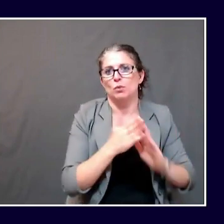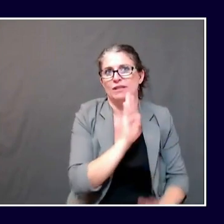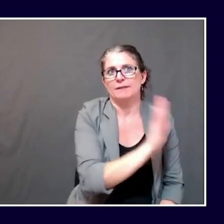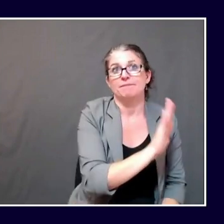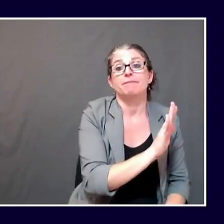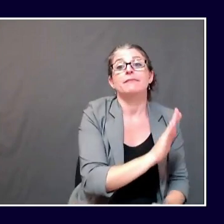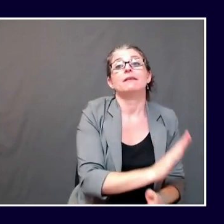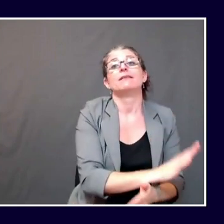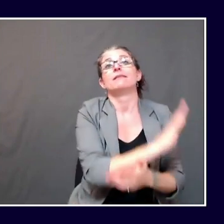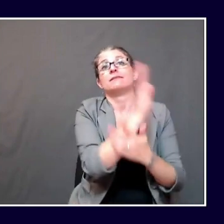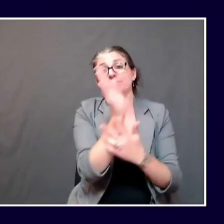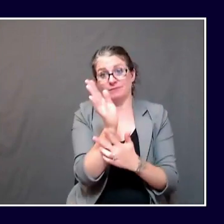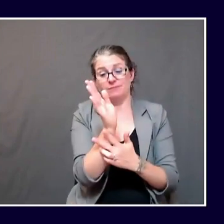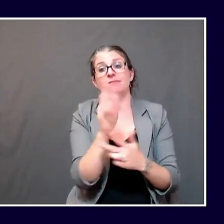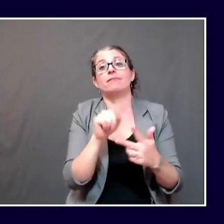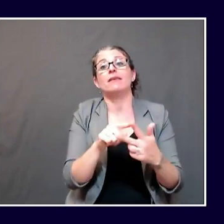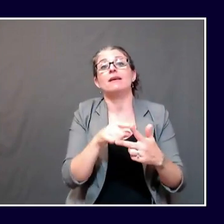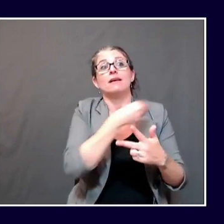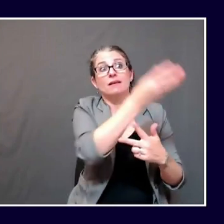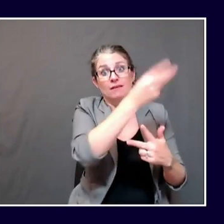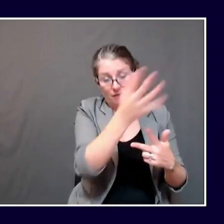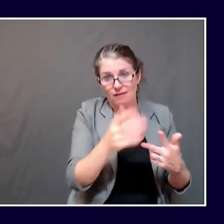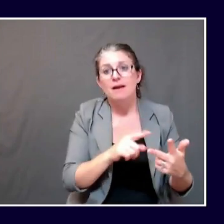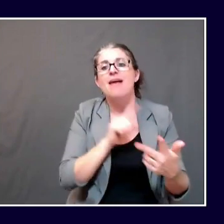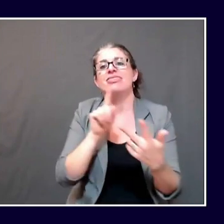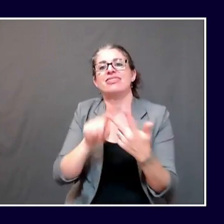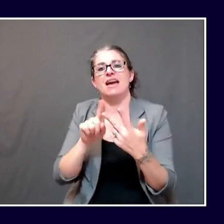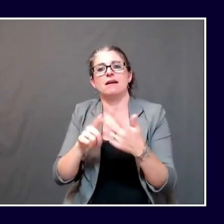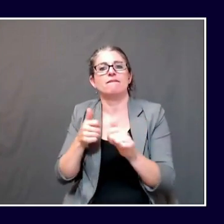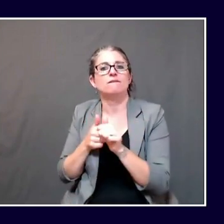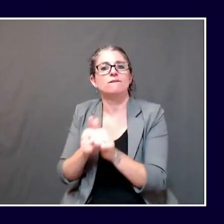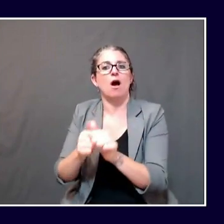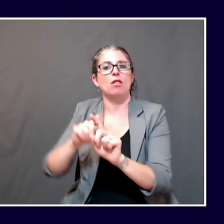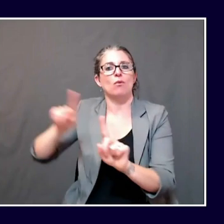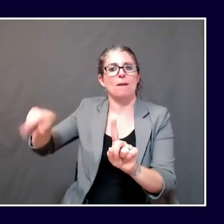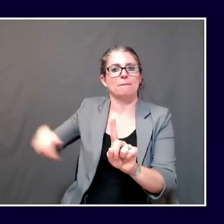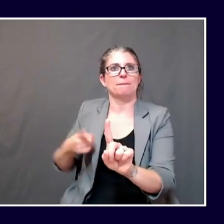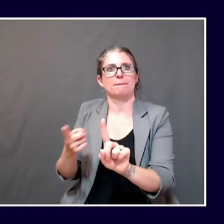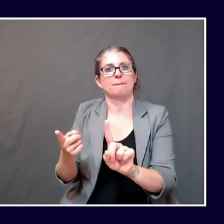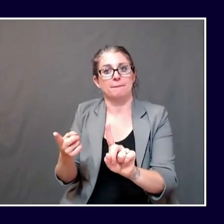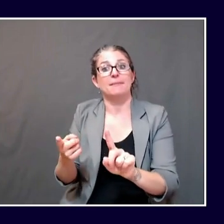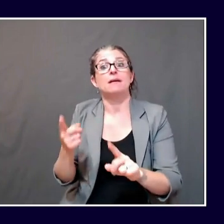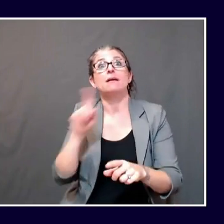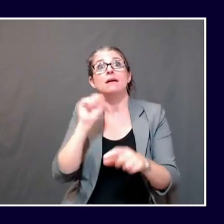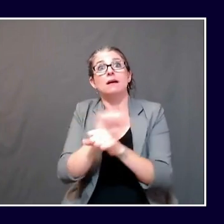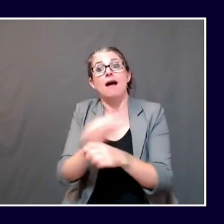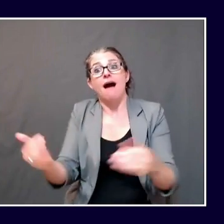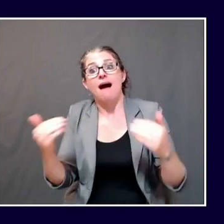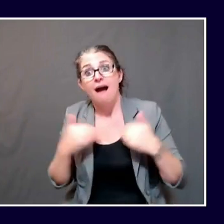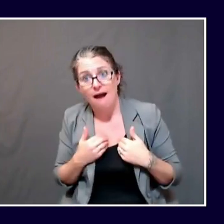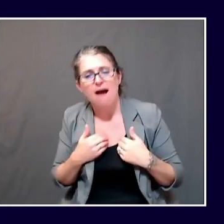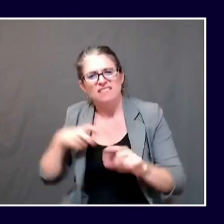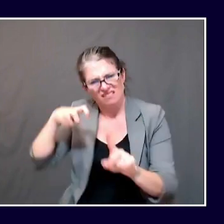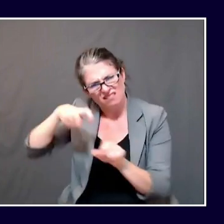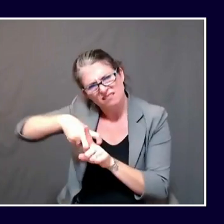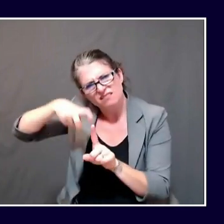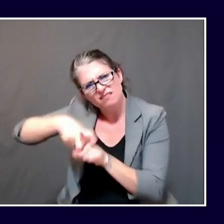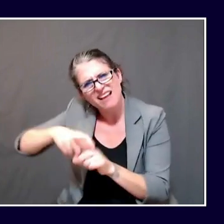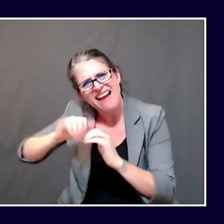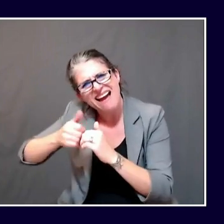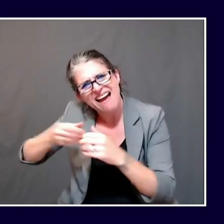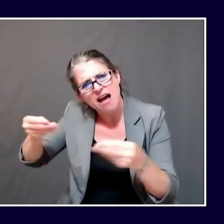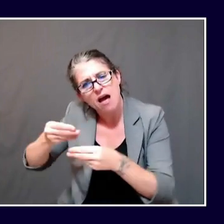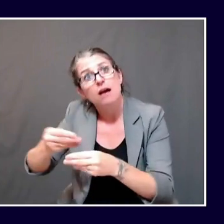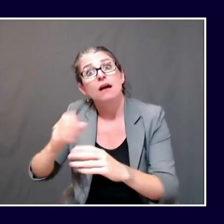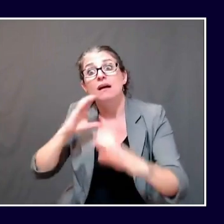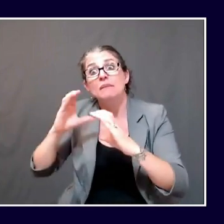follow-up to testing. That is to say, case investigation and contact tracing. We at the Maine CDC have taken deliberate